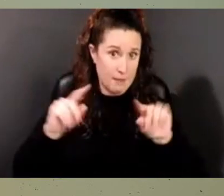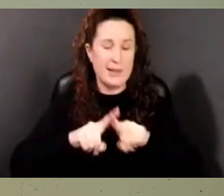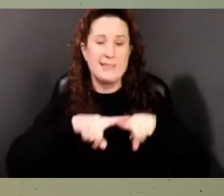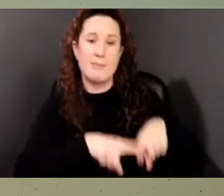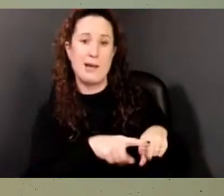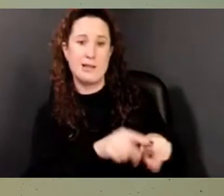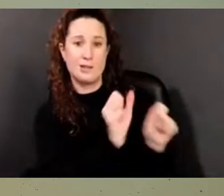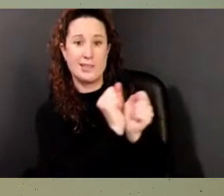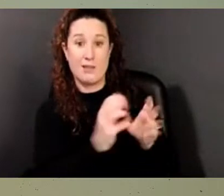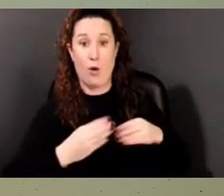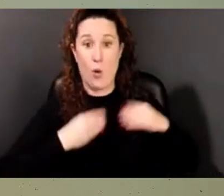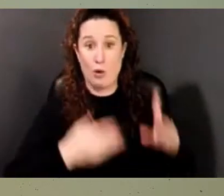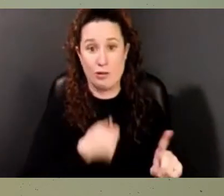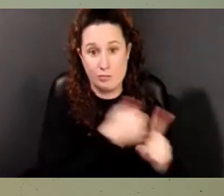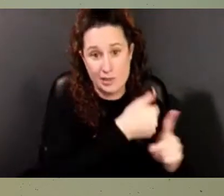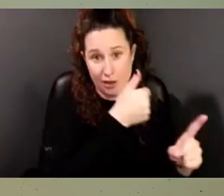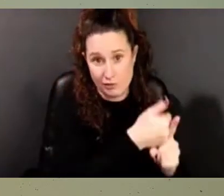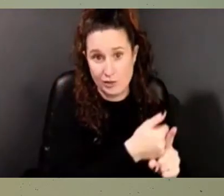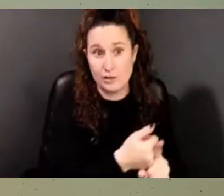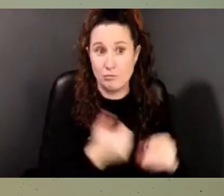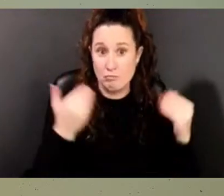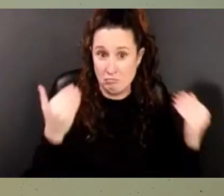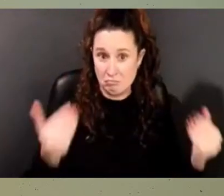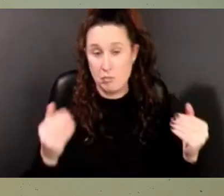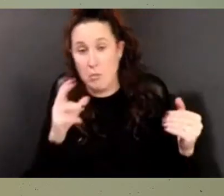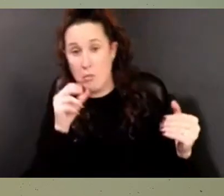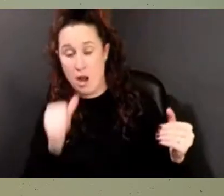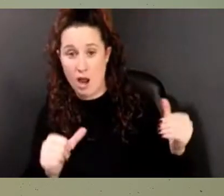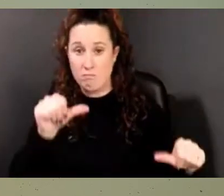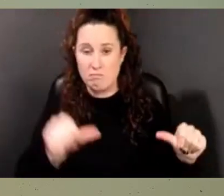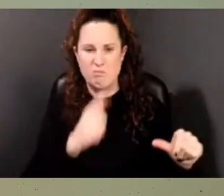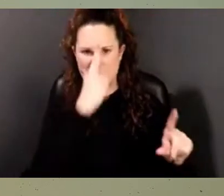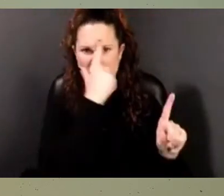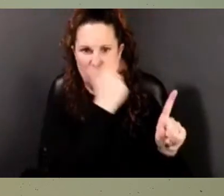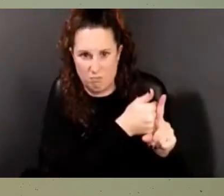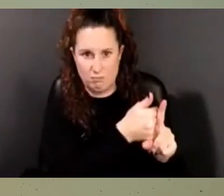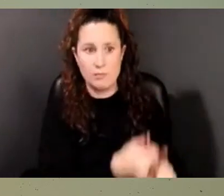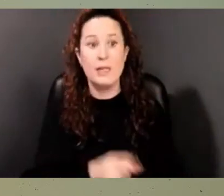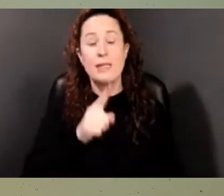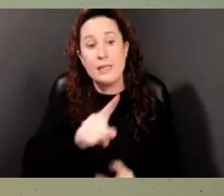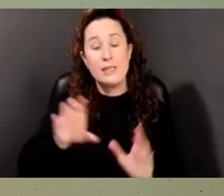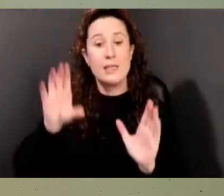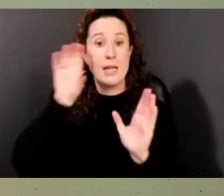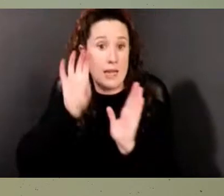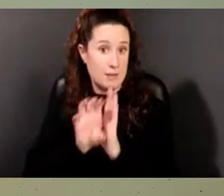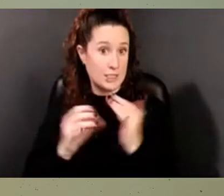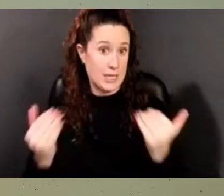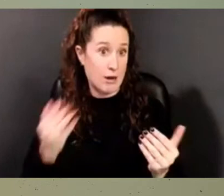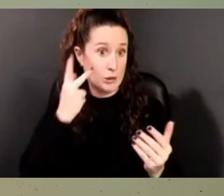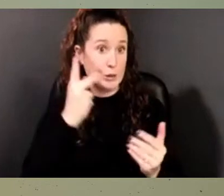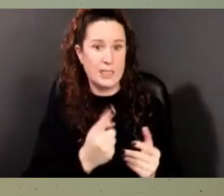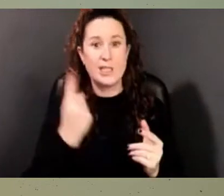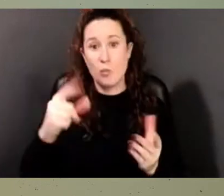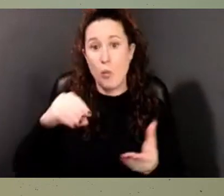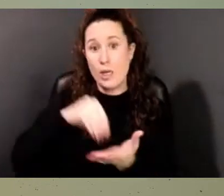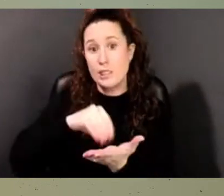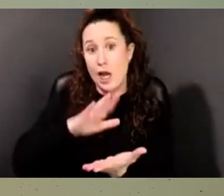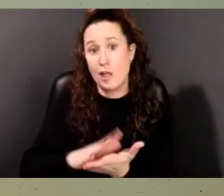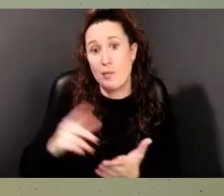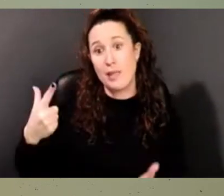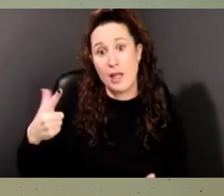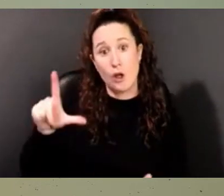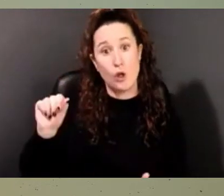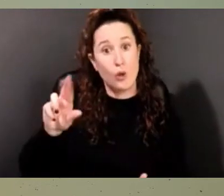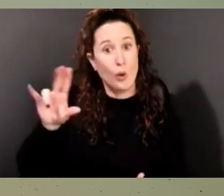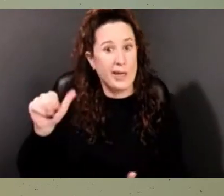not. The image that you're looking at right now is from one of those 3 manumission documents that Gloria talked about